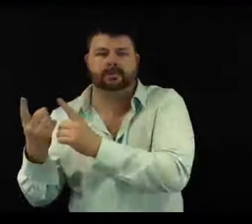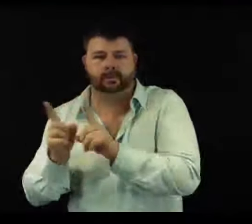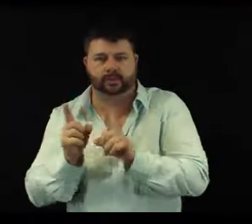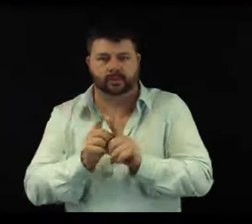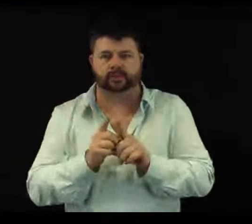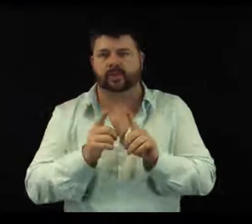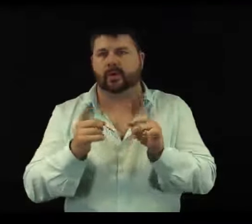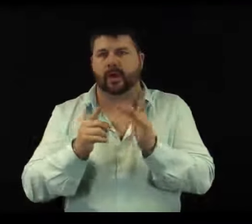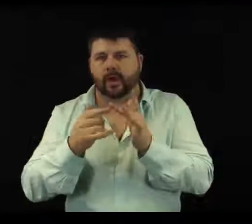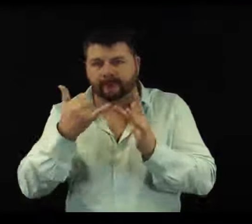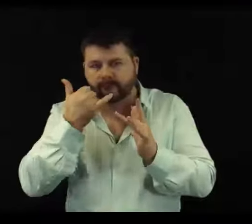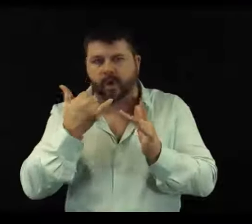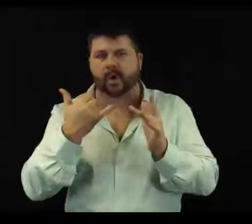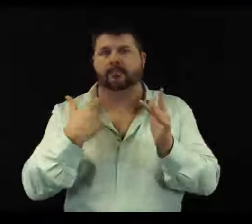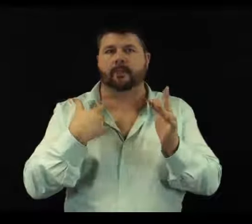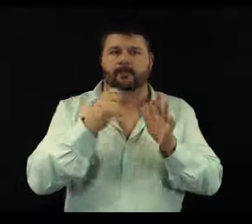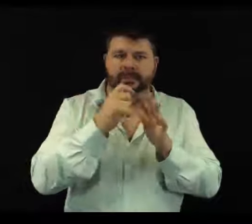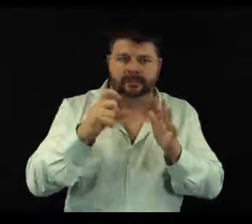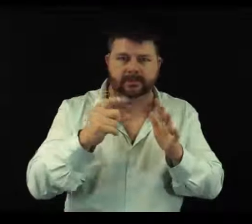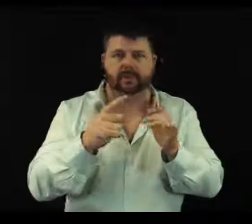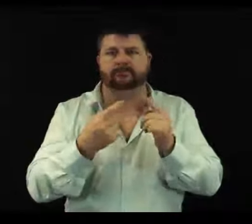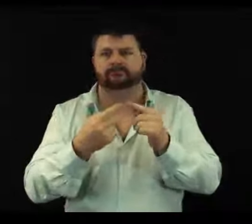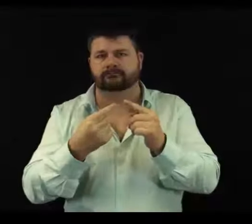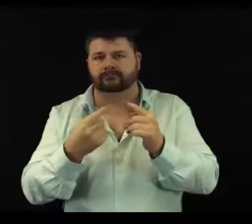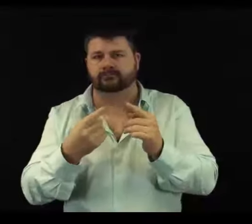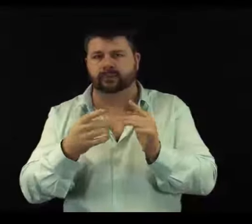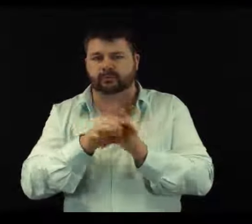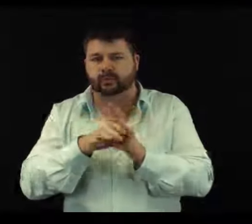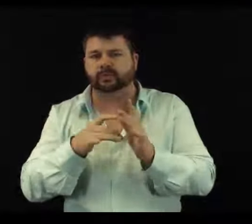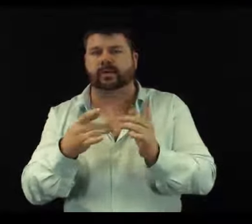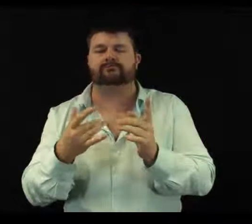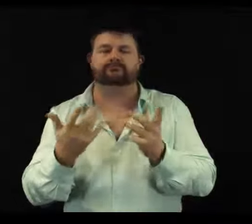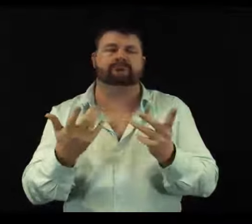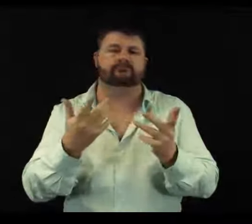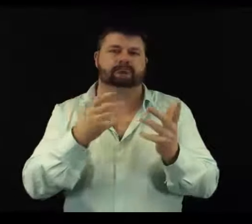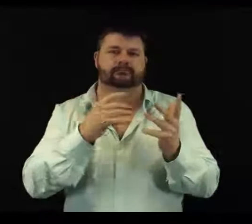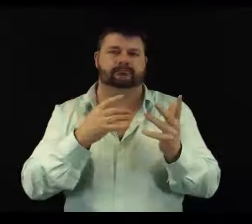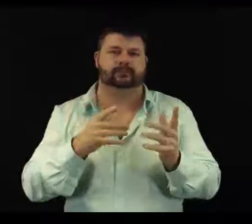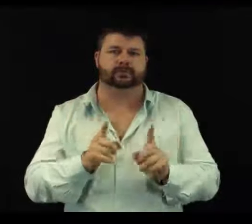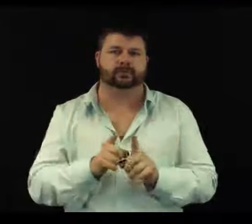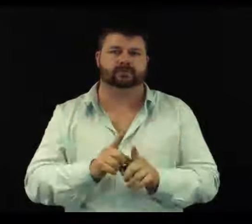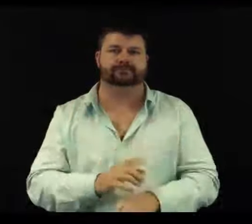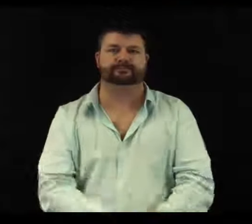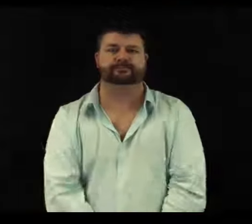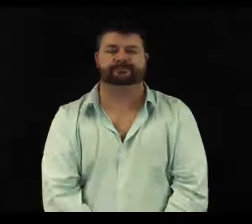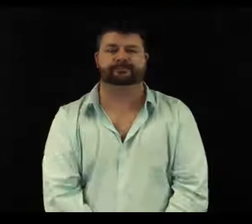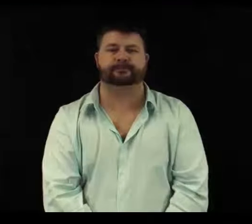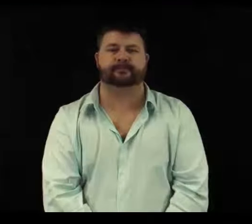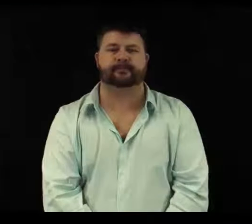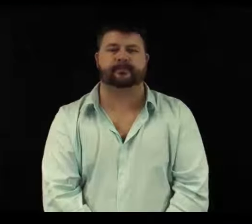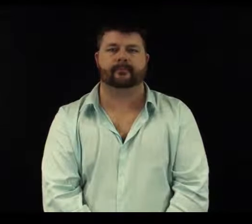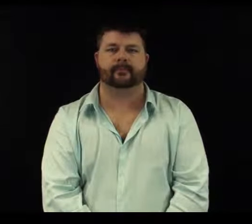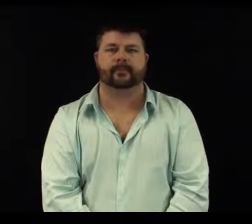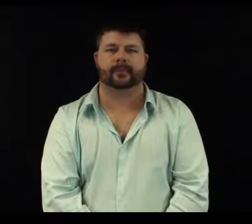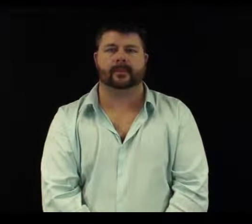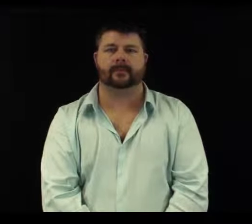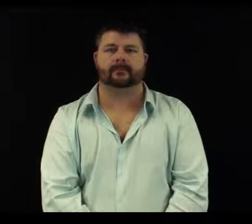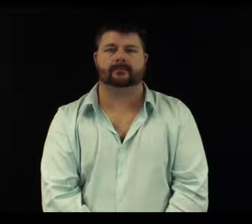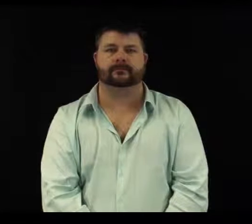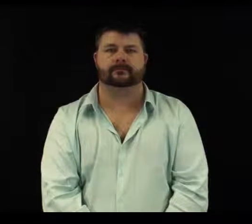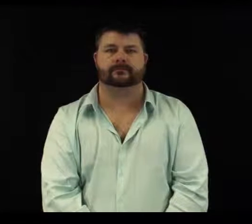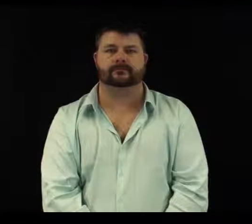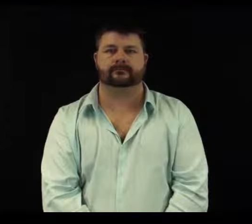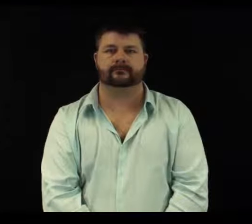screen. From here you can choose to re-download those tracks to your iPad at no extra cost. Tapping on the Movies button in the